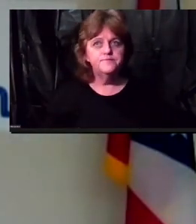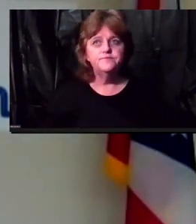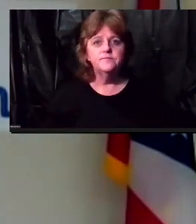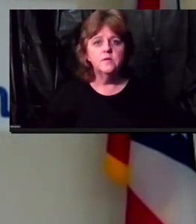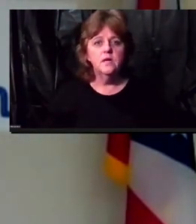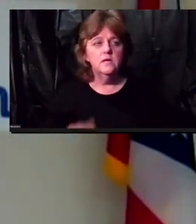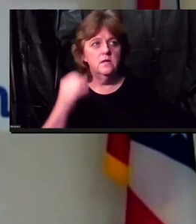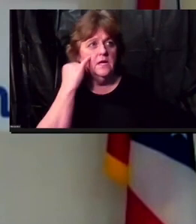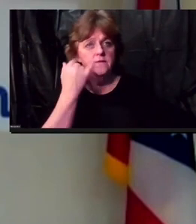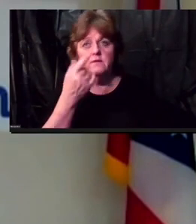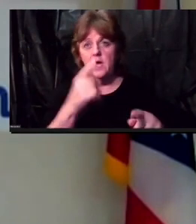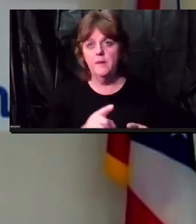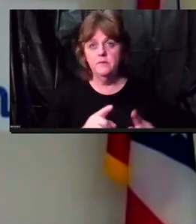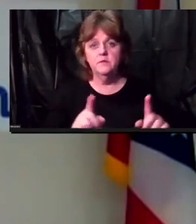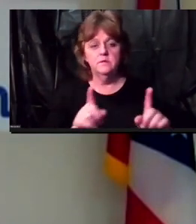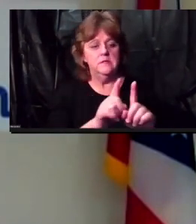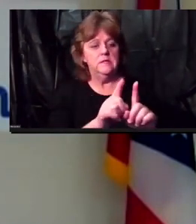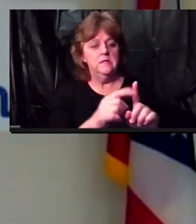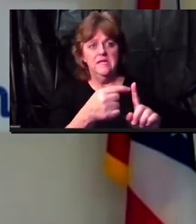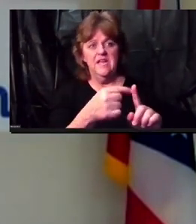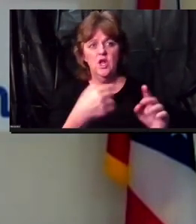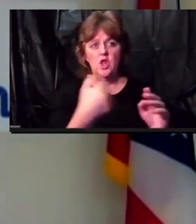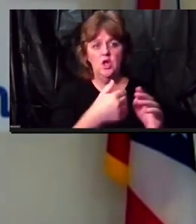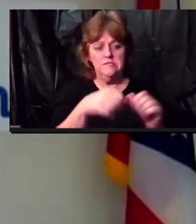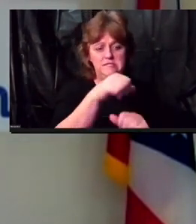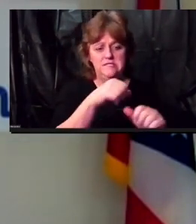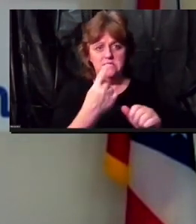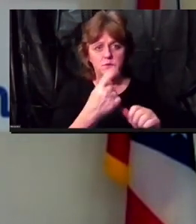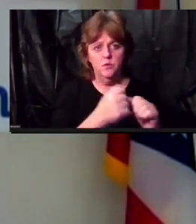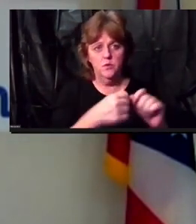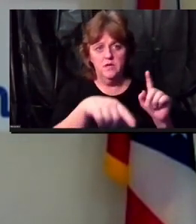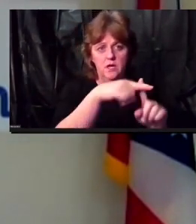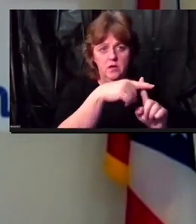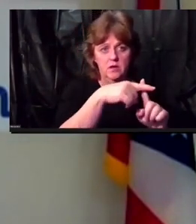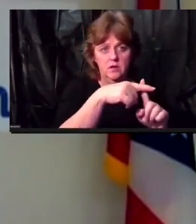a close contact, an exposure to COVID, then